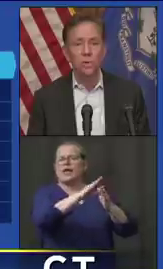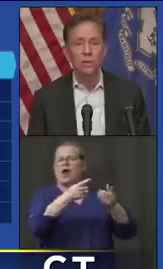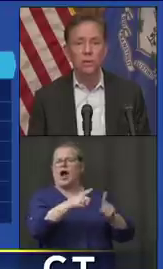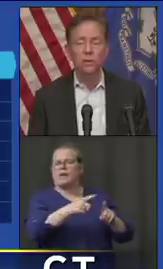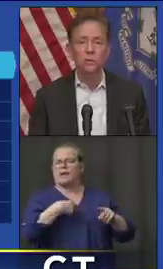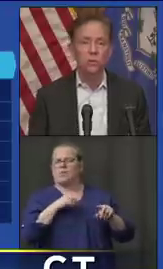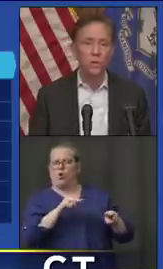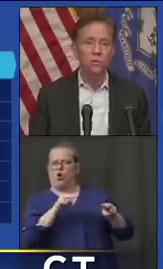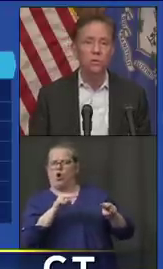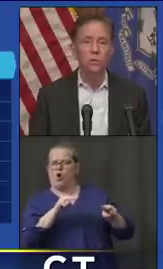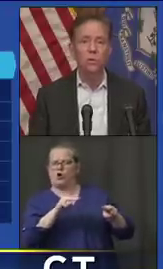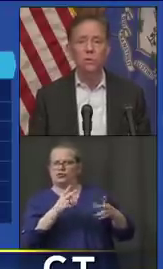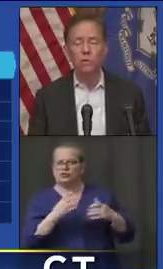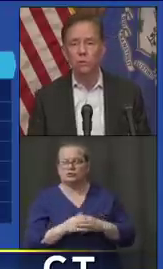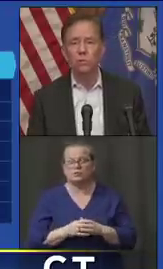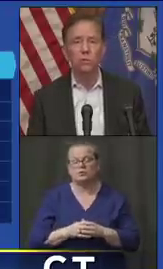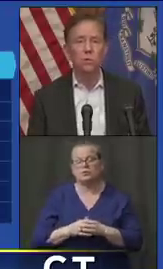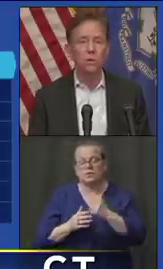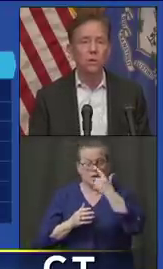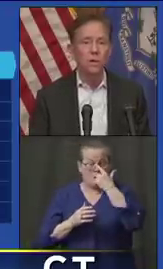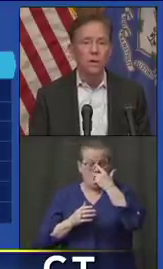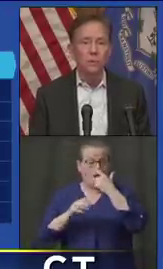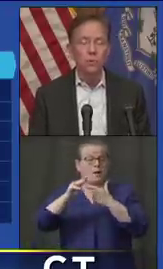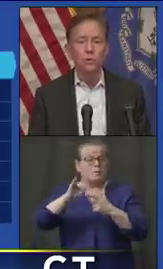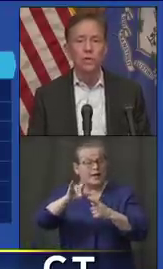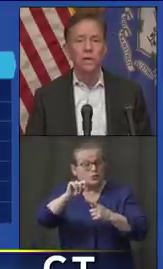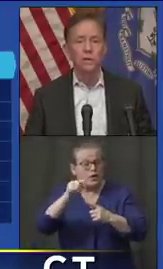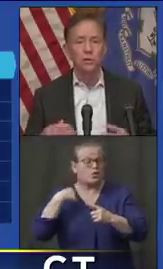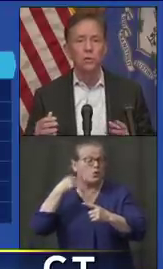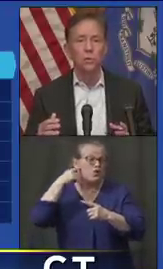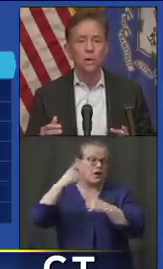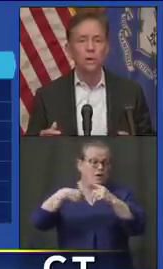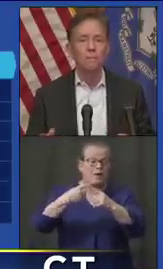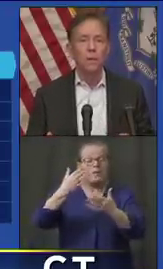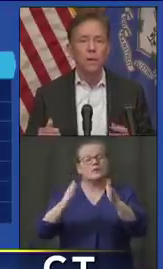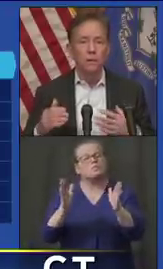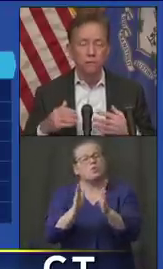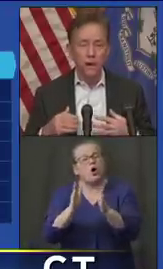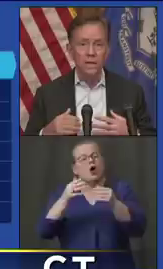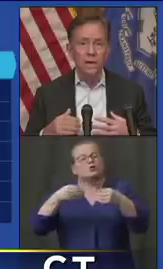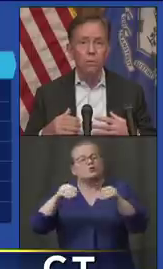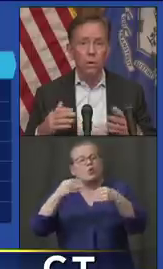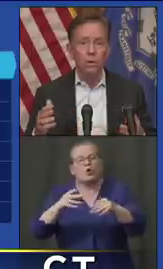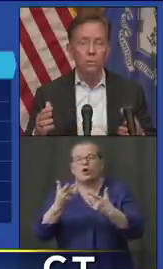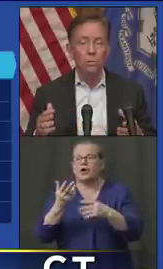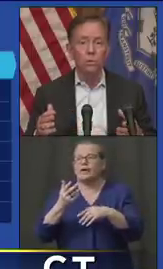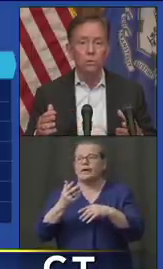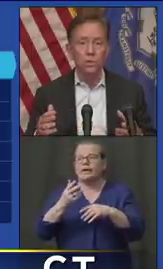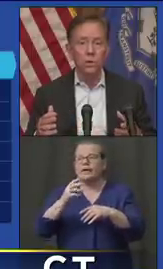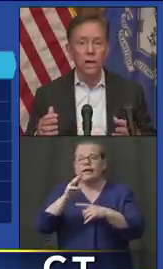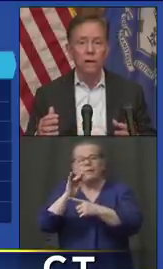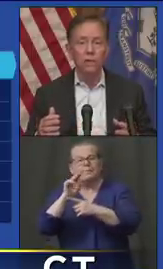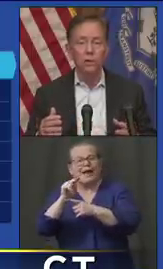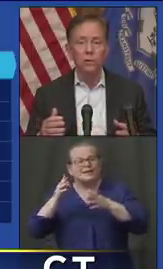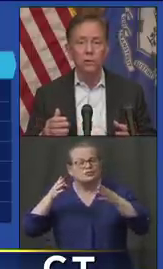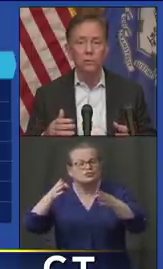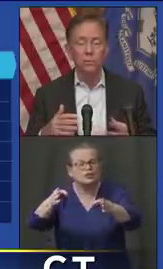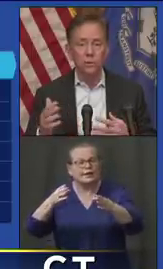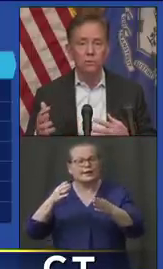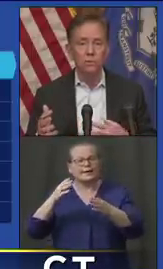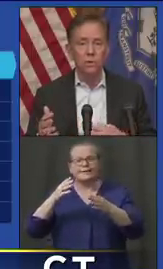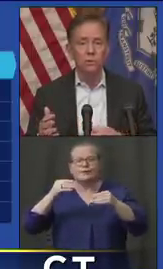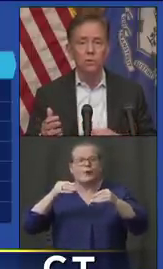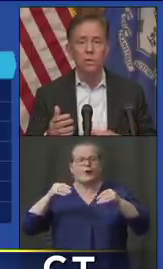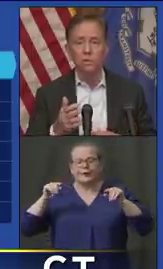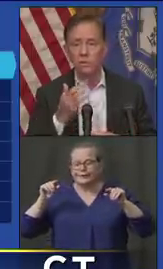Street, the toy store, the shoe store, boutique, jewelry. find out what are the rules that we have there in terms